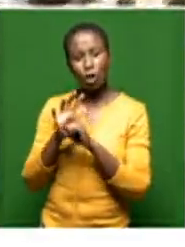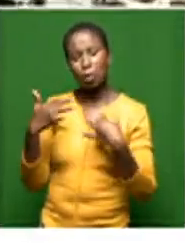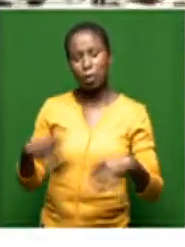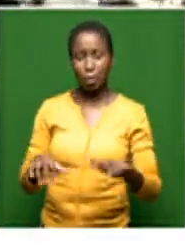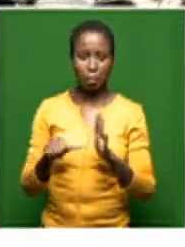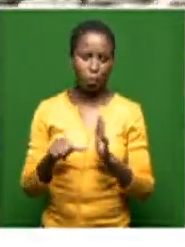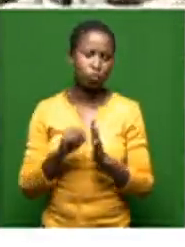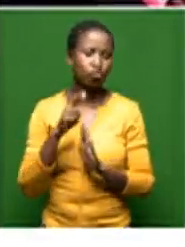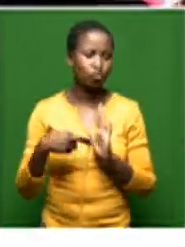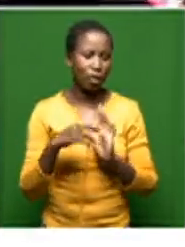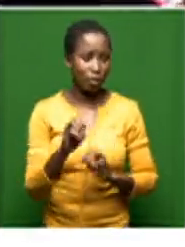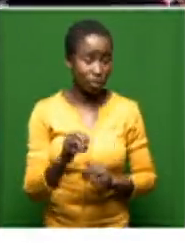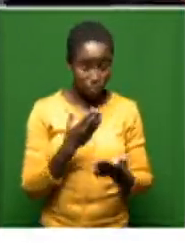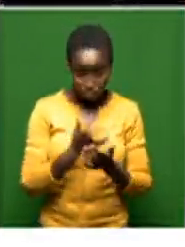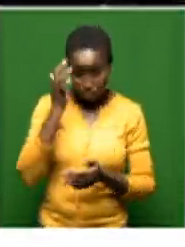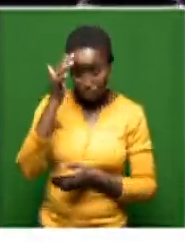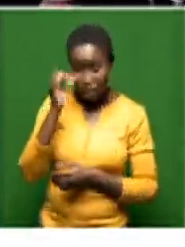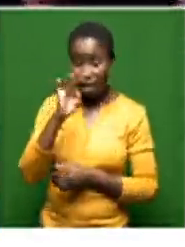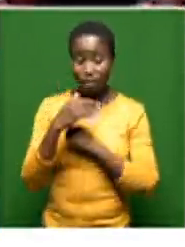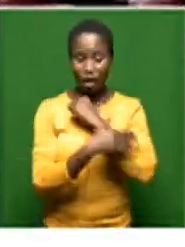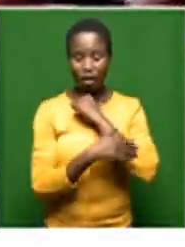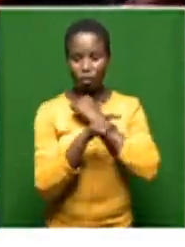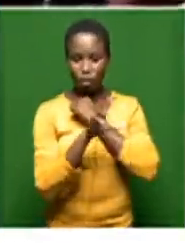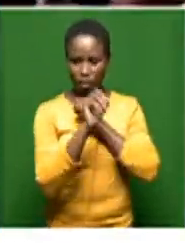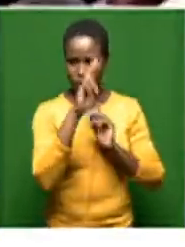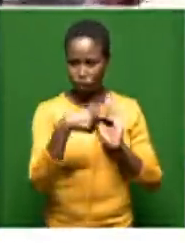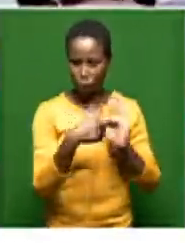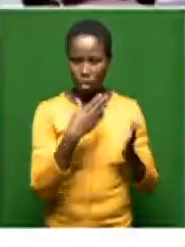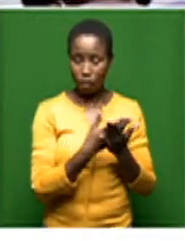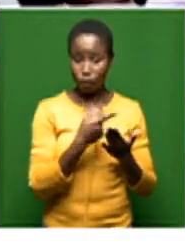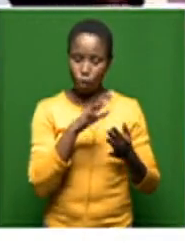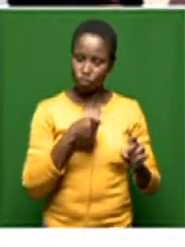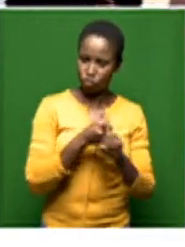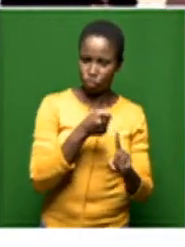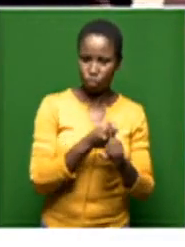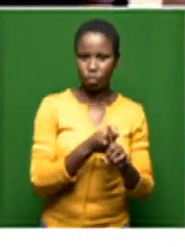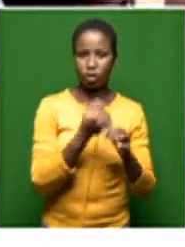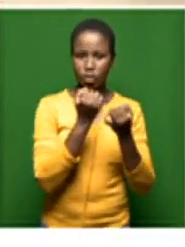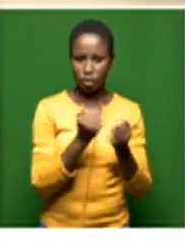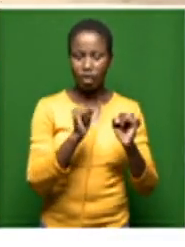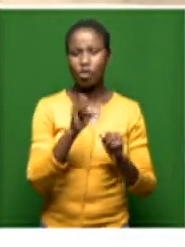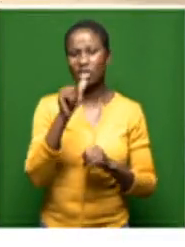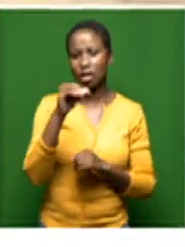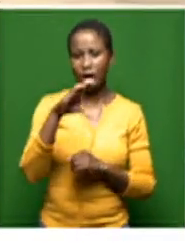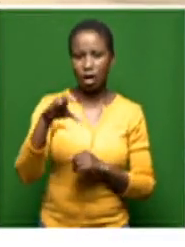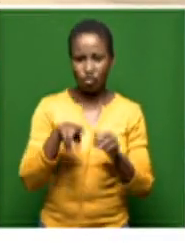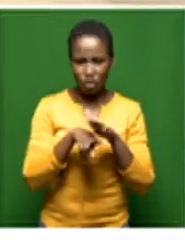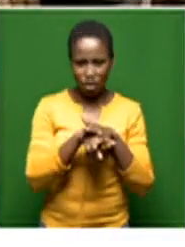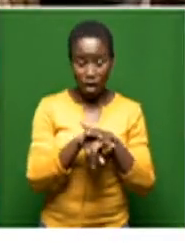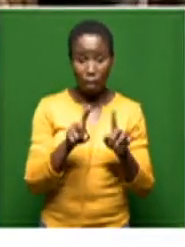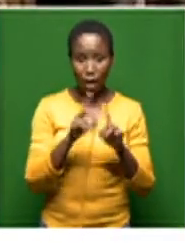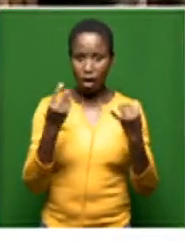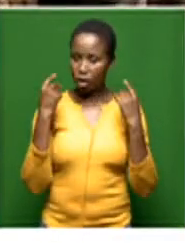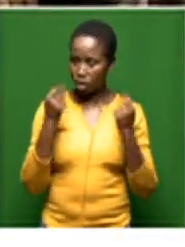important role. You can imagine the country that played a prominent role to liberate the SADC region, and now all